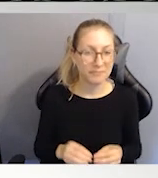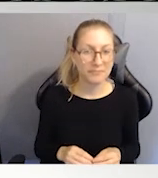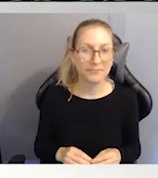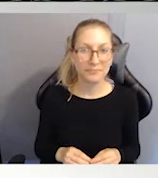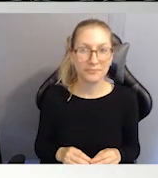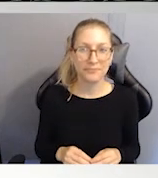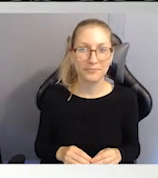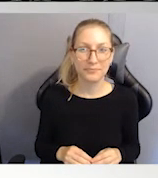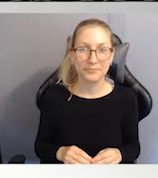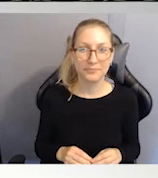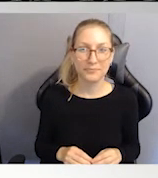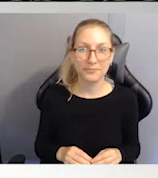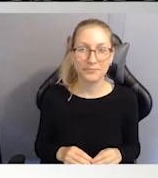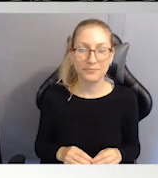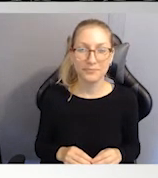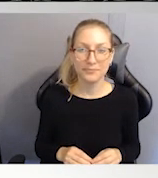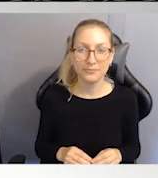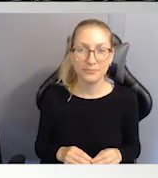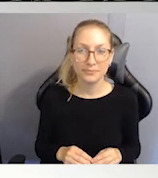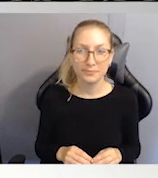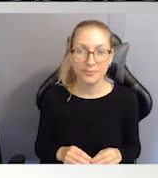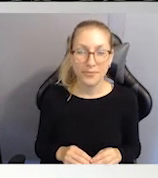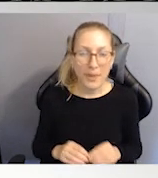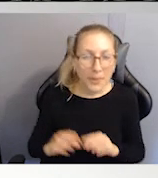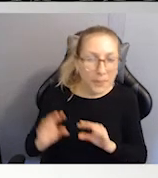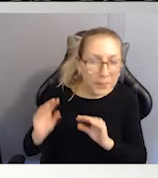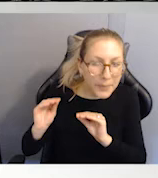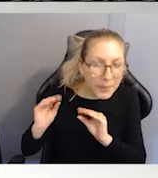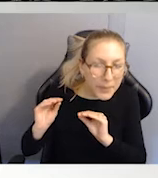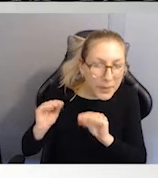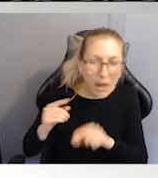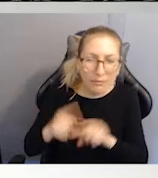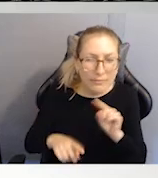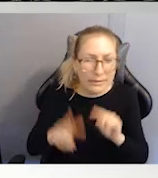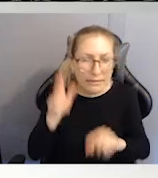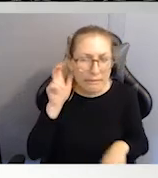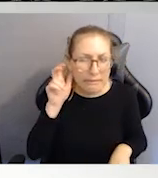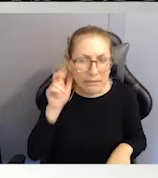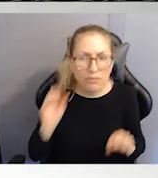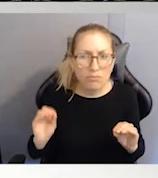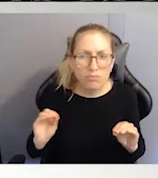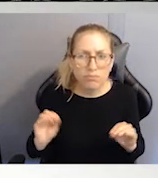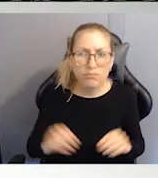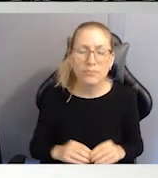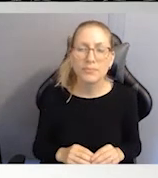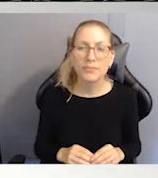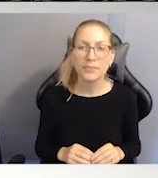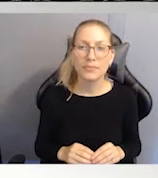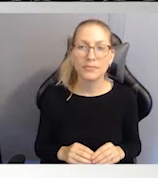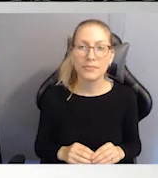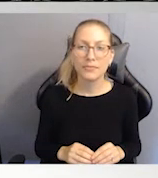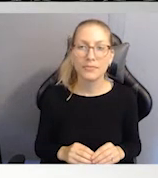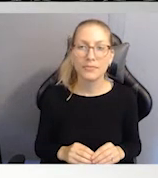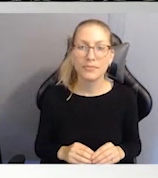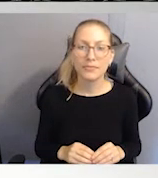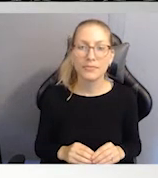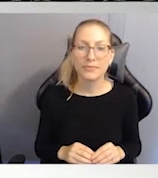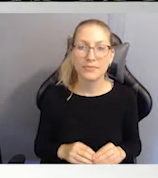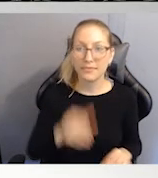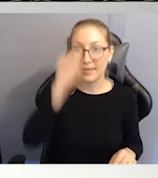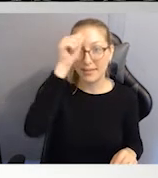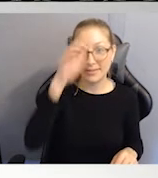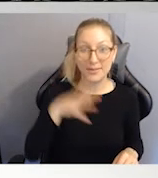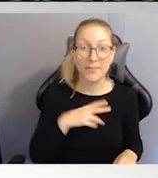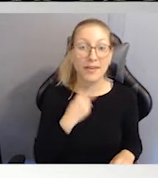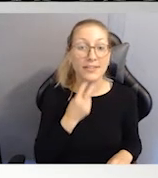bottles and masks Decals. and card decals. And and another